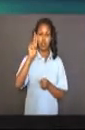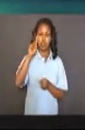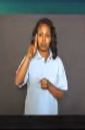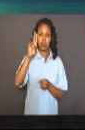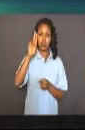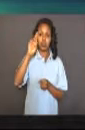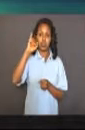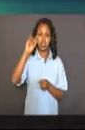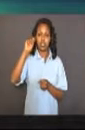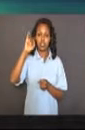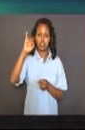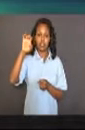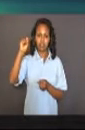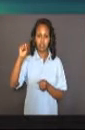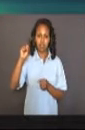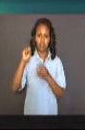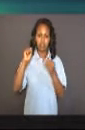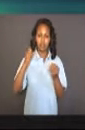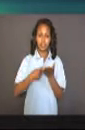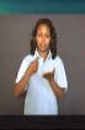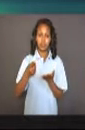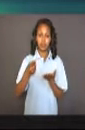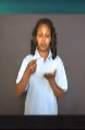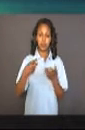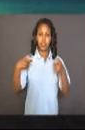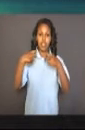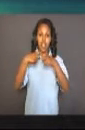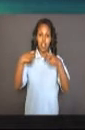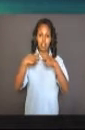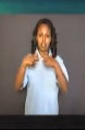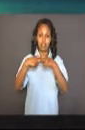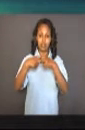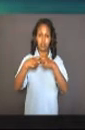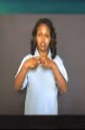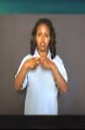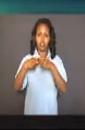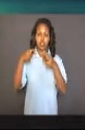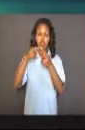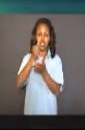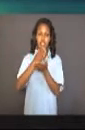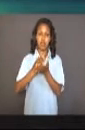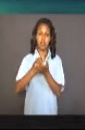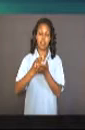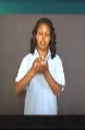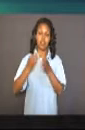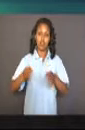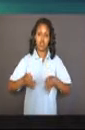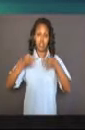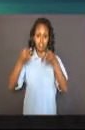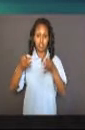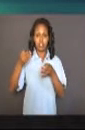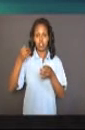Donor impurities donate excessive electrons to semiconductors